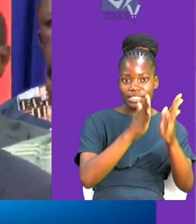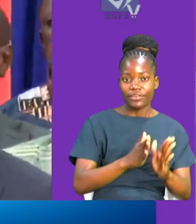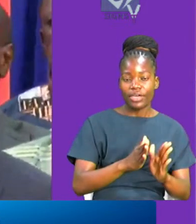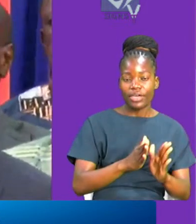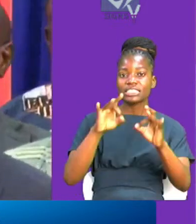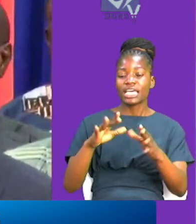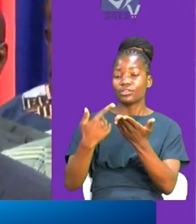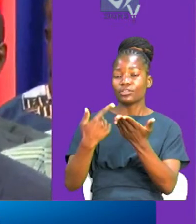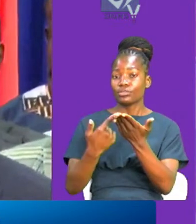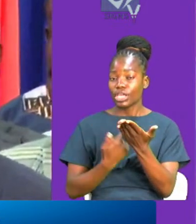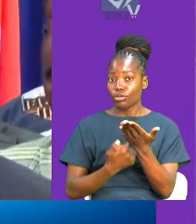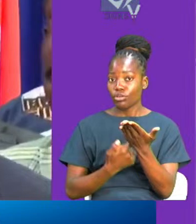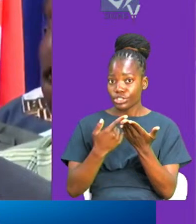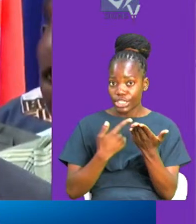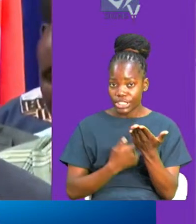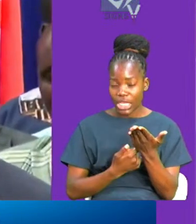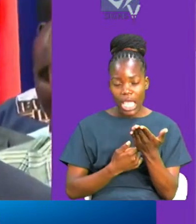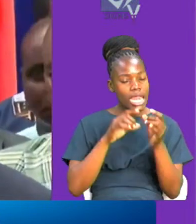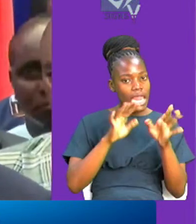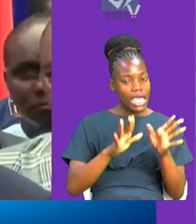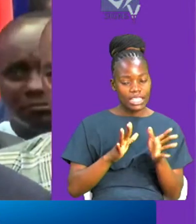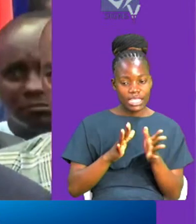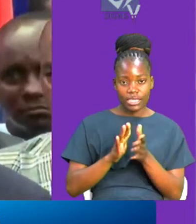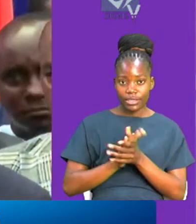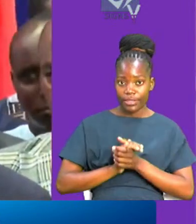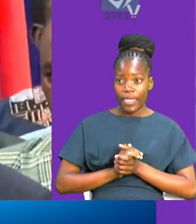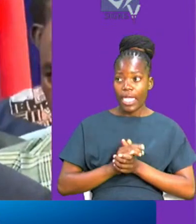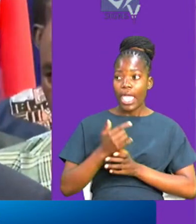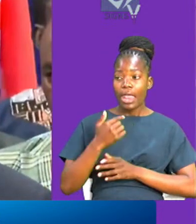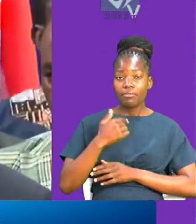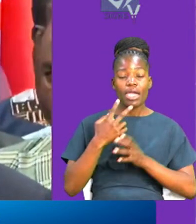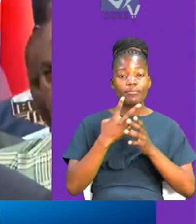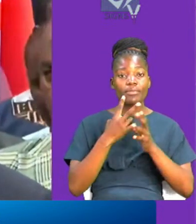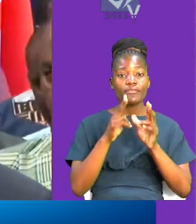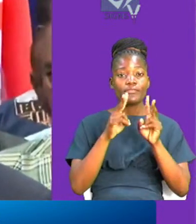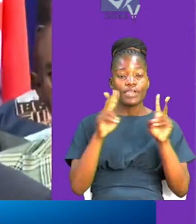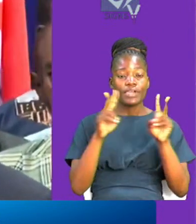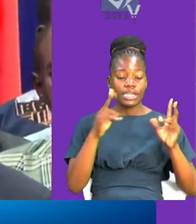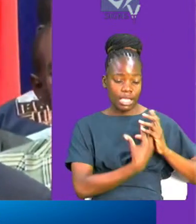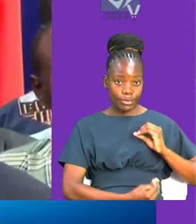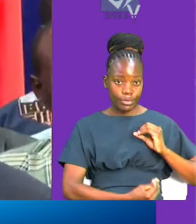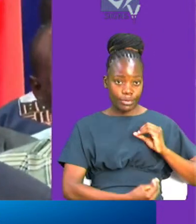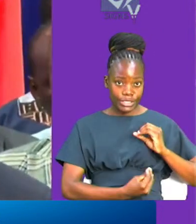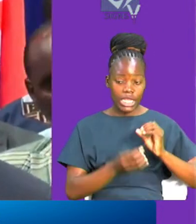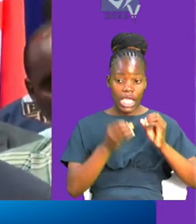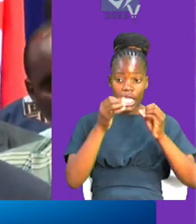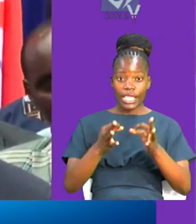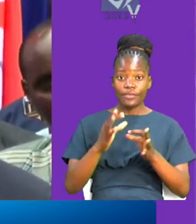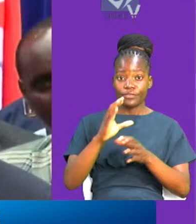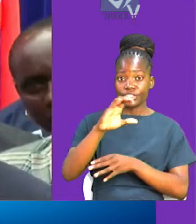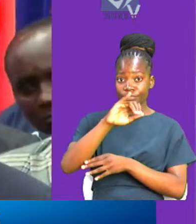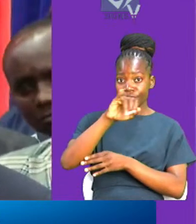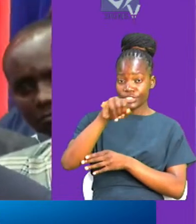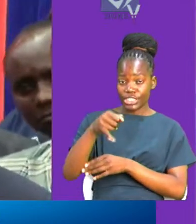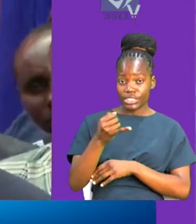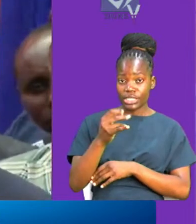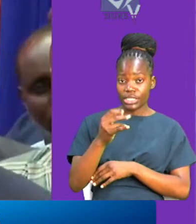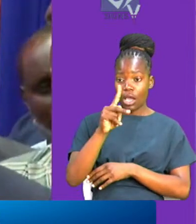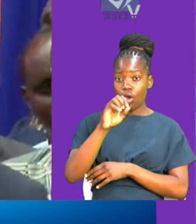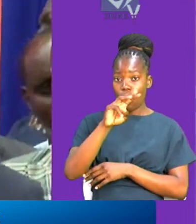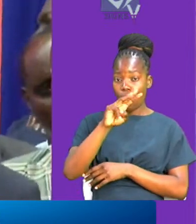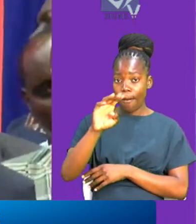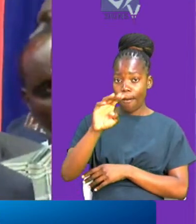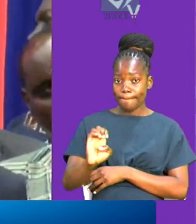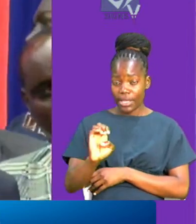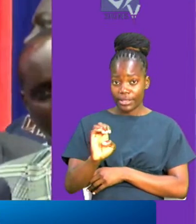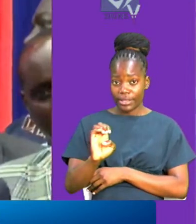negotiate. Absolutely. And I would be very disappointed if Chief Justice Koome was